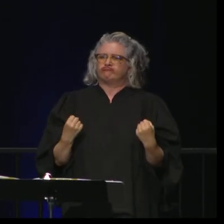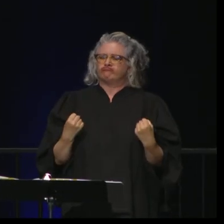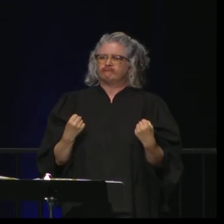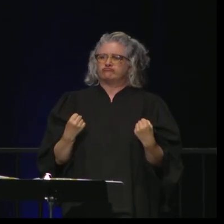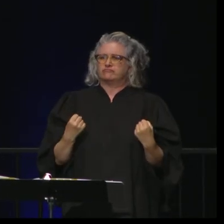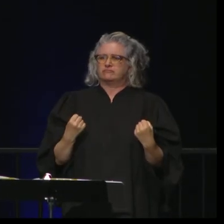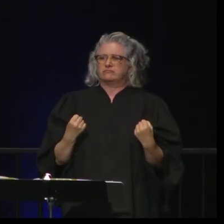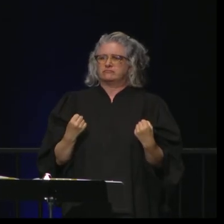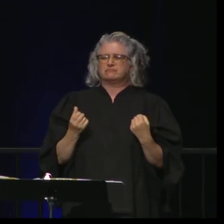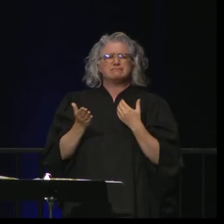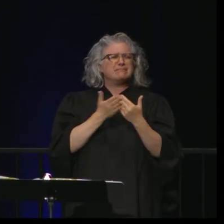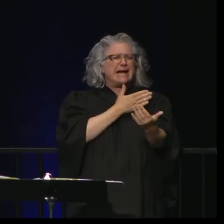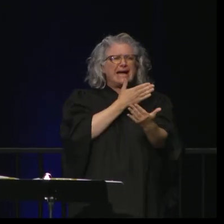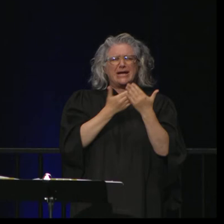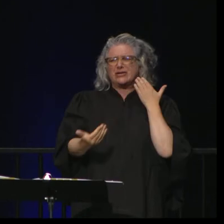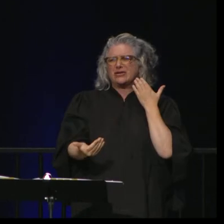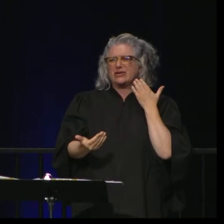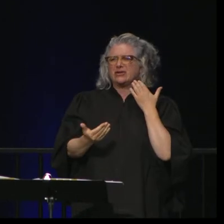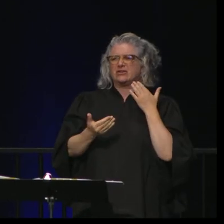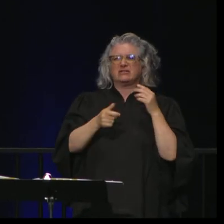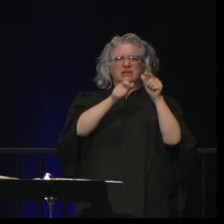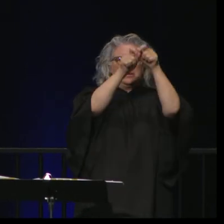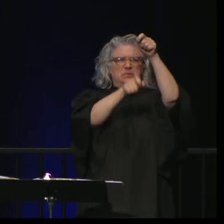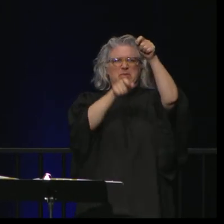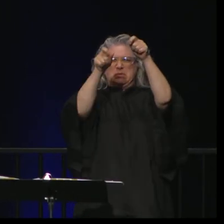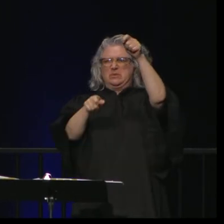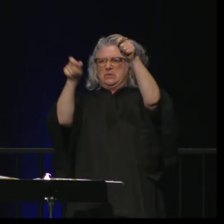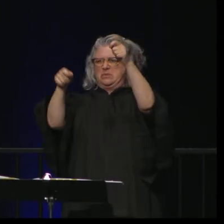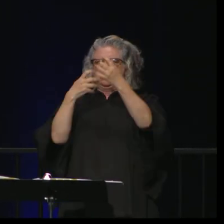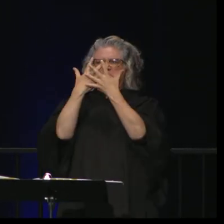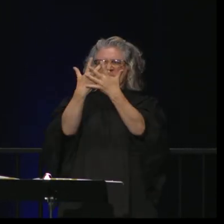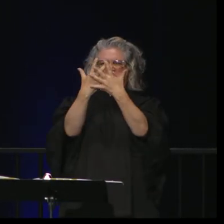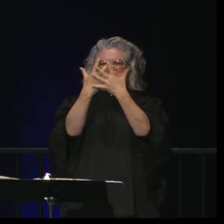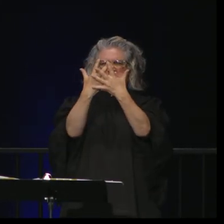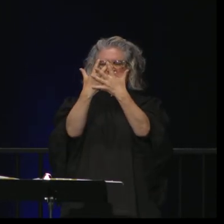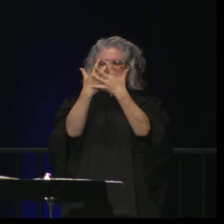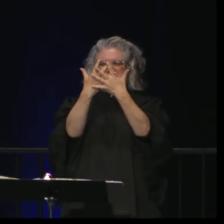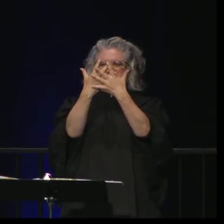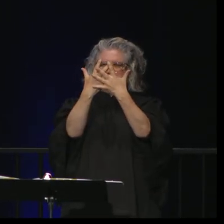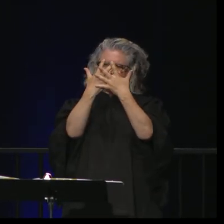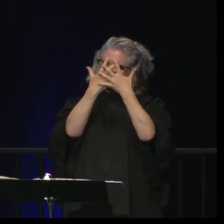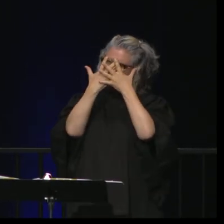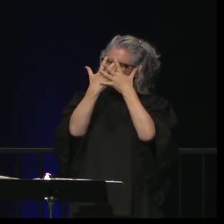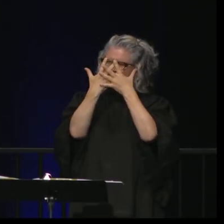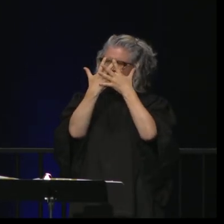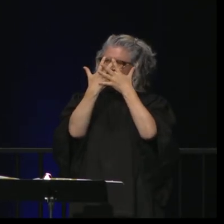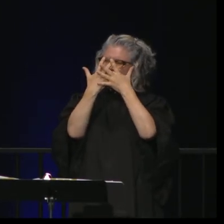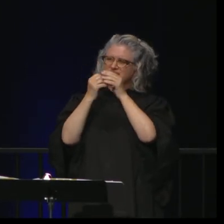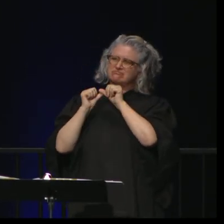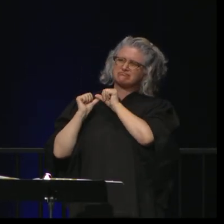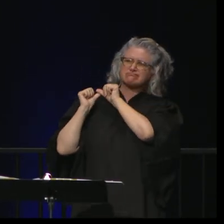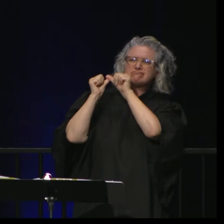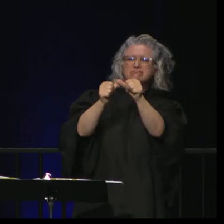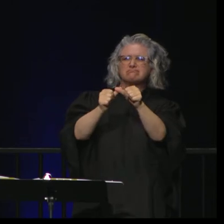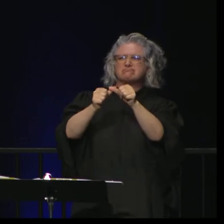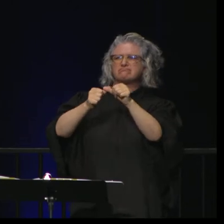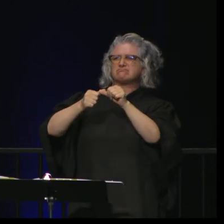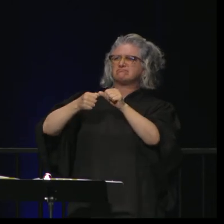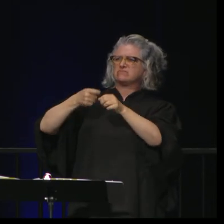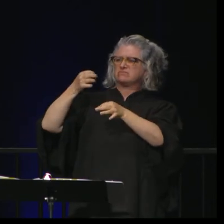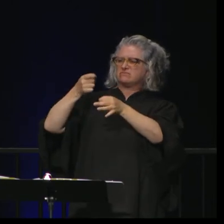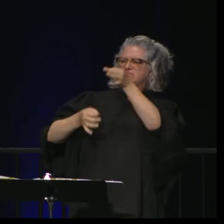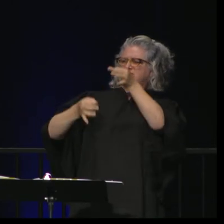It matters not how straight the gate, how charged with punishments the scroll, I